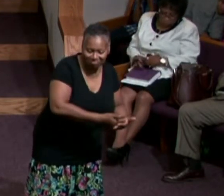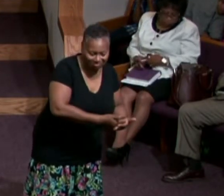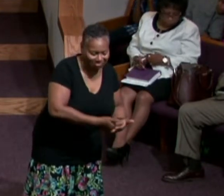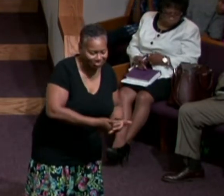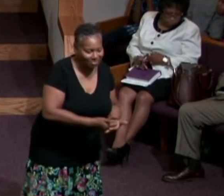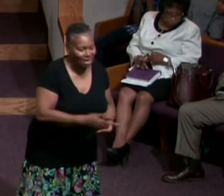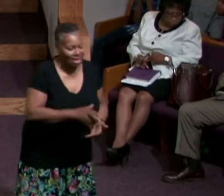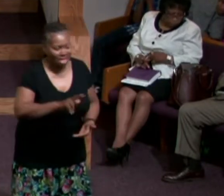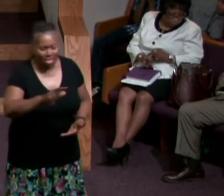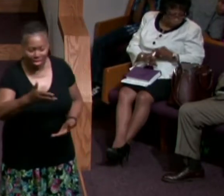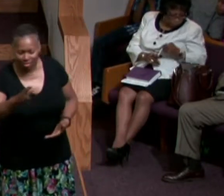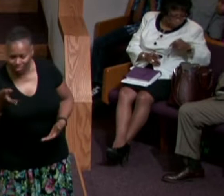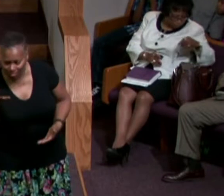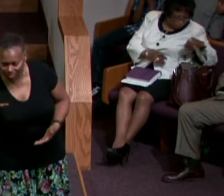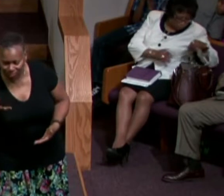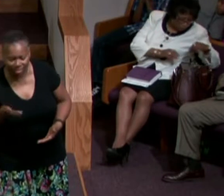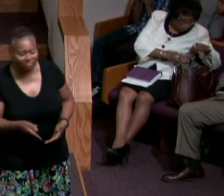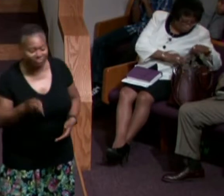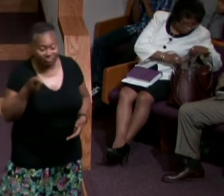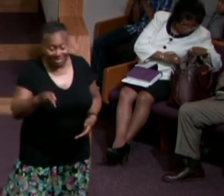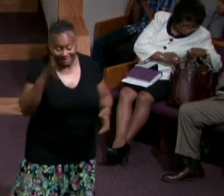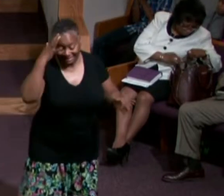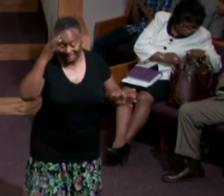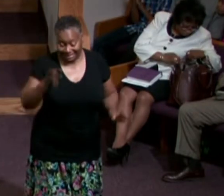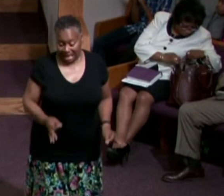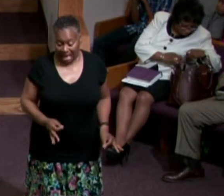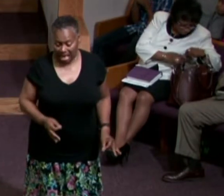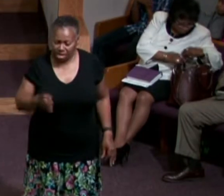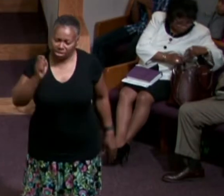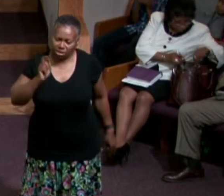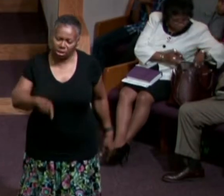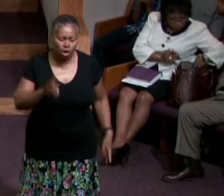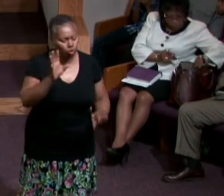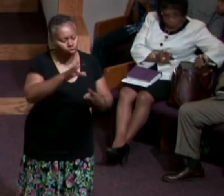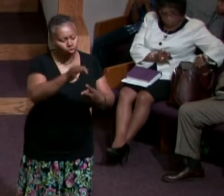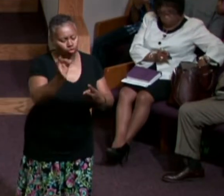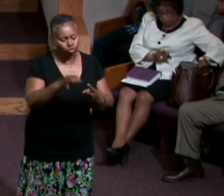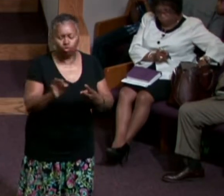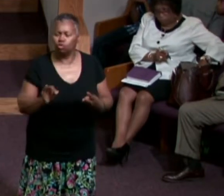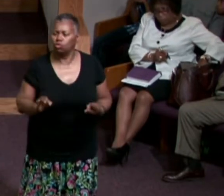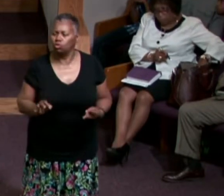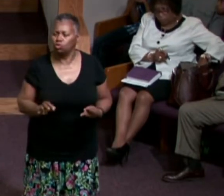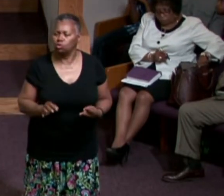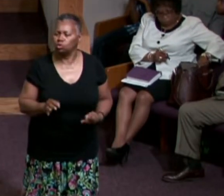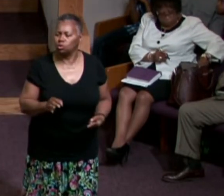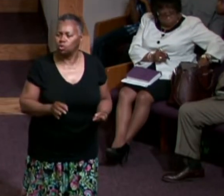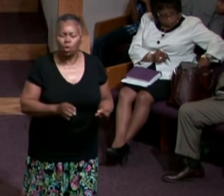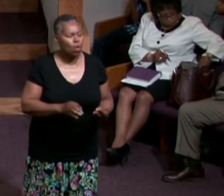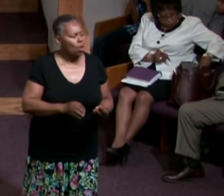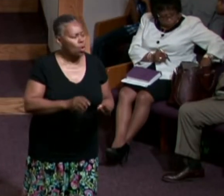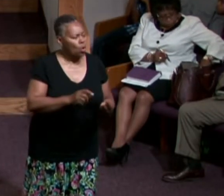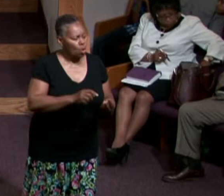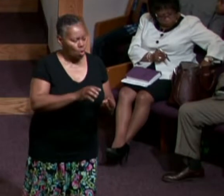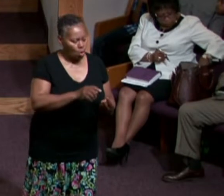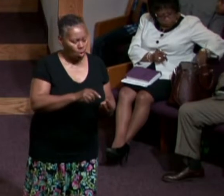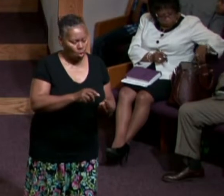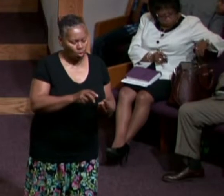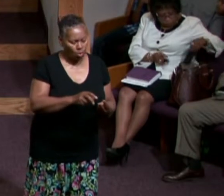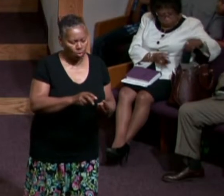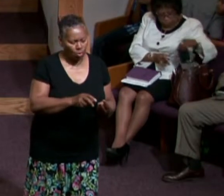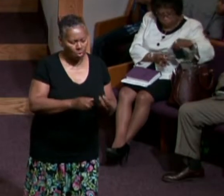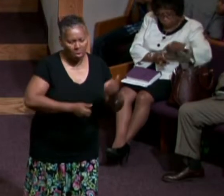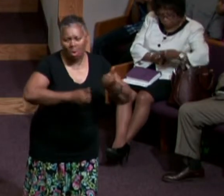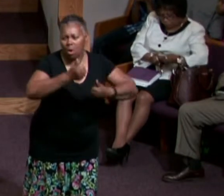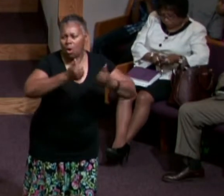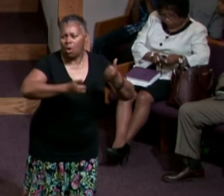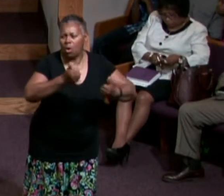But then thirdly, fourthly, she decided that she needed to choose which person she thought would